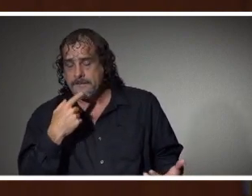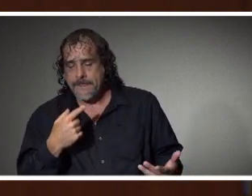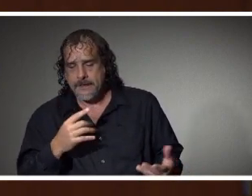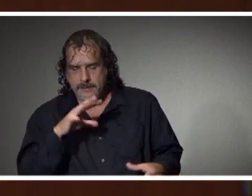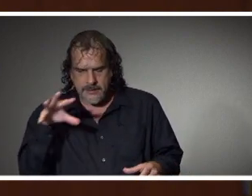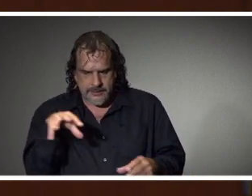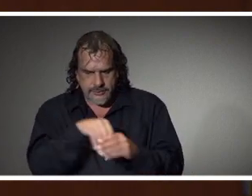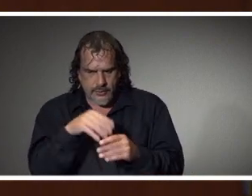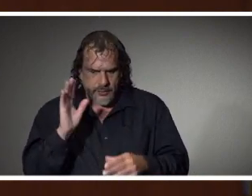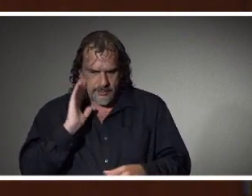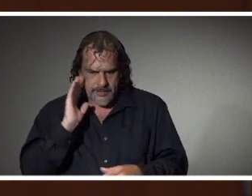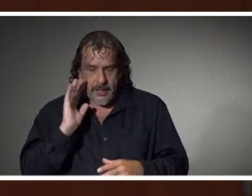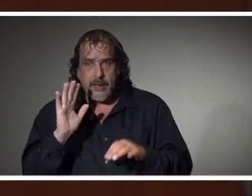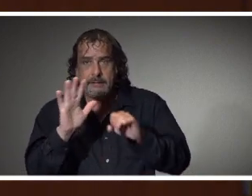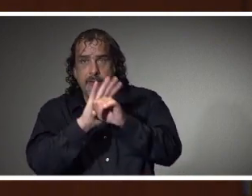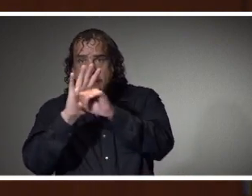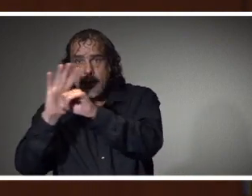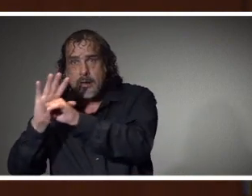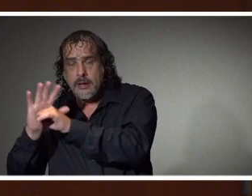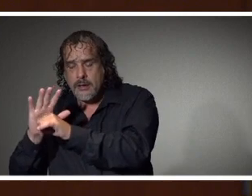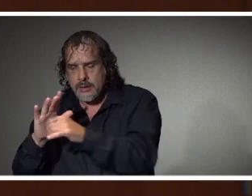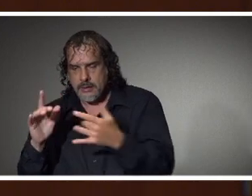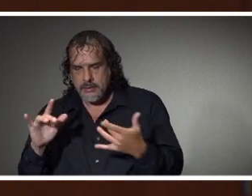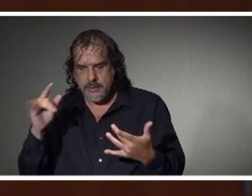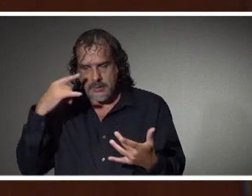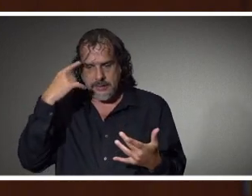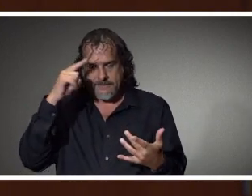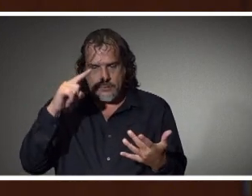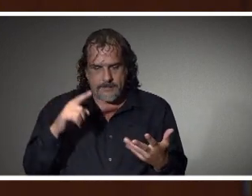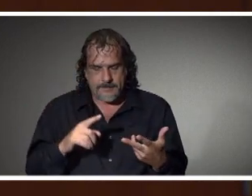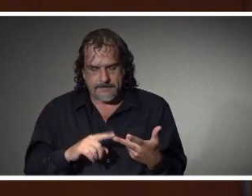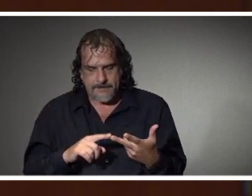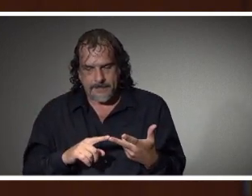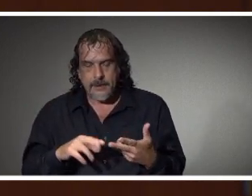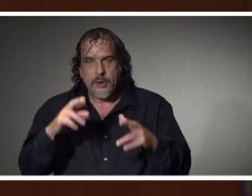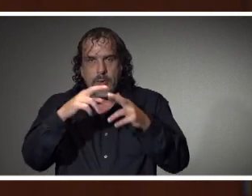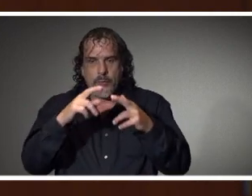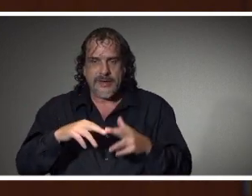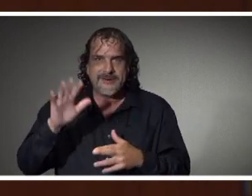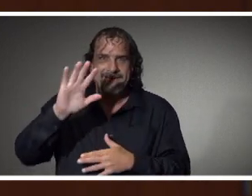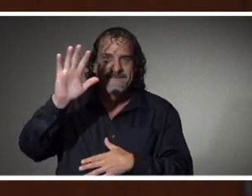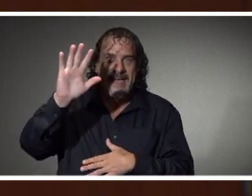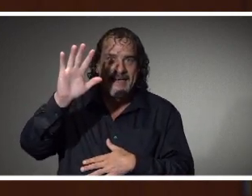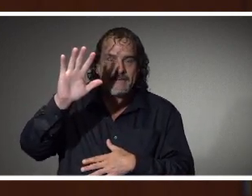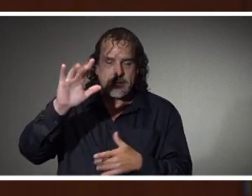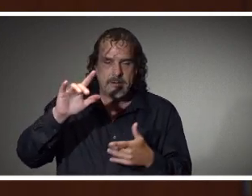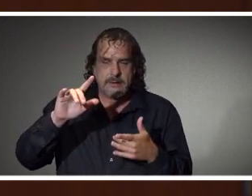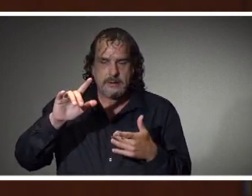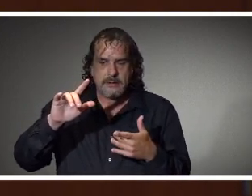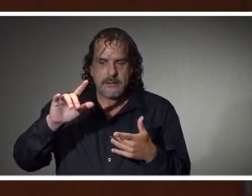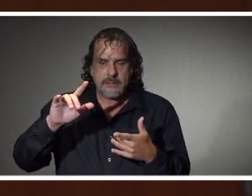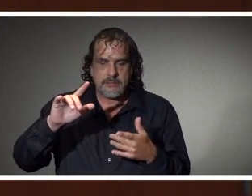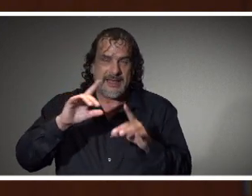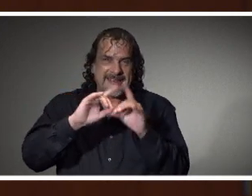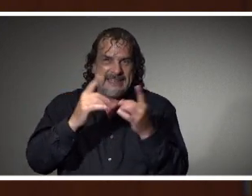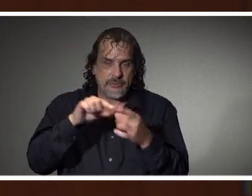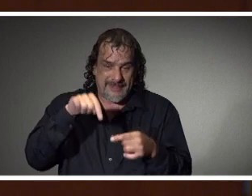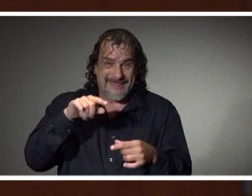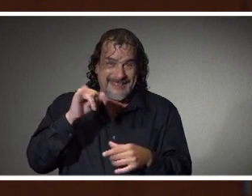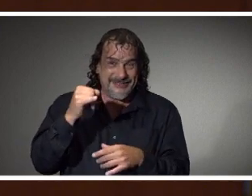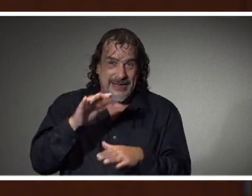total bed capacity by public health region, say like for region five, which is the district five, which is the Jackson